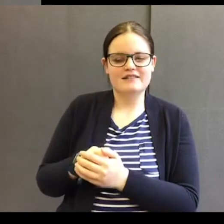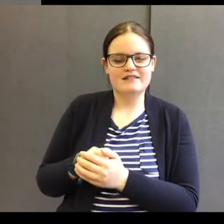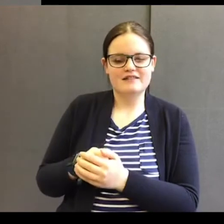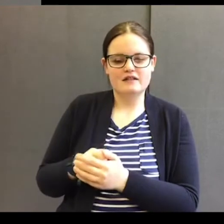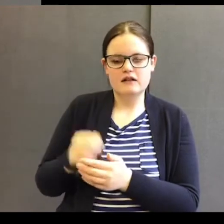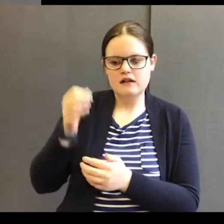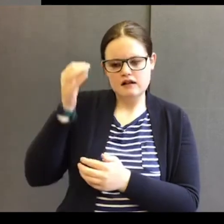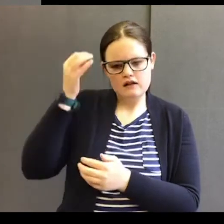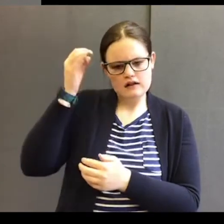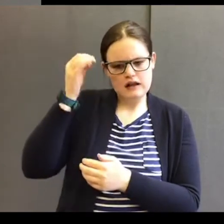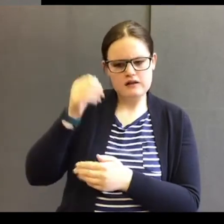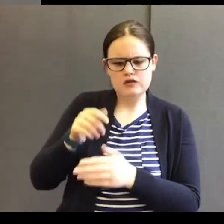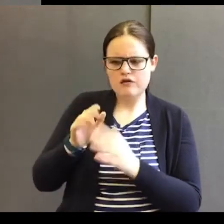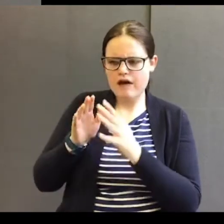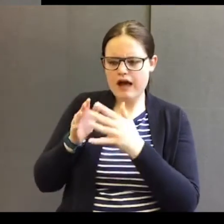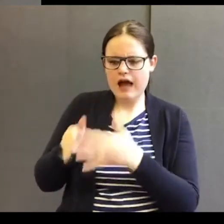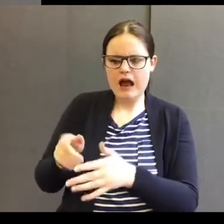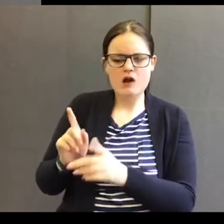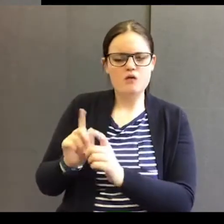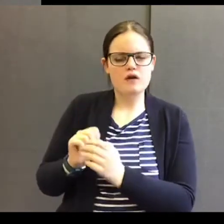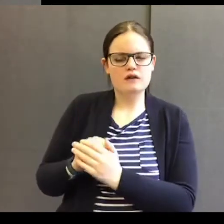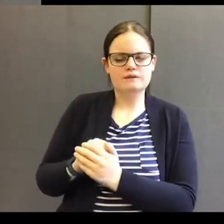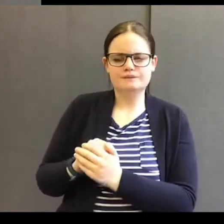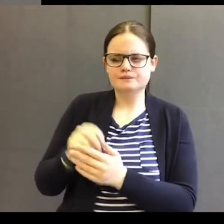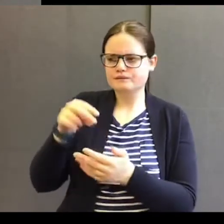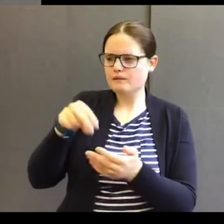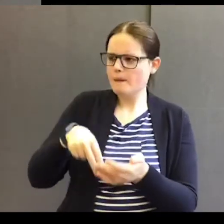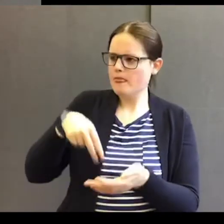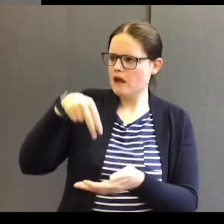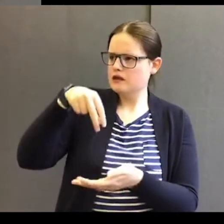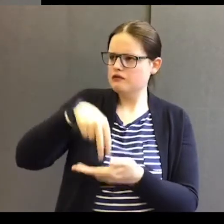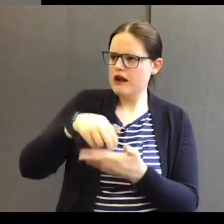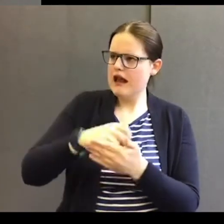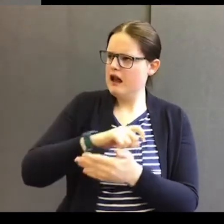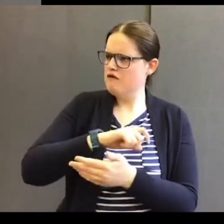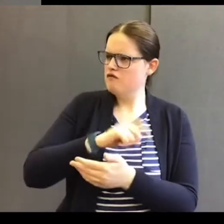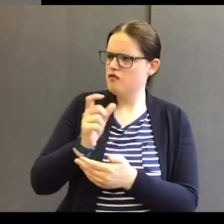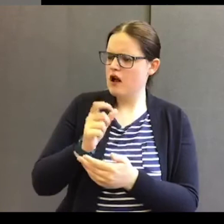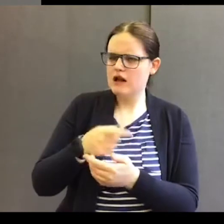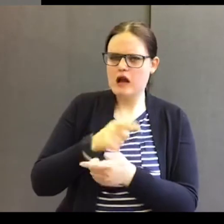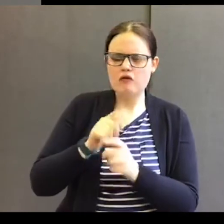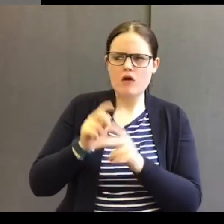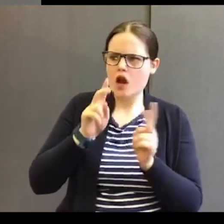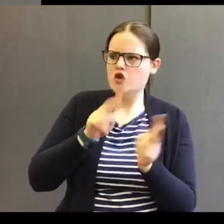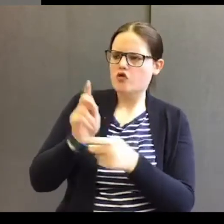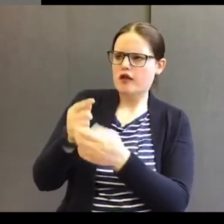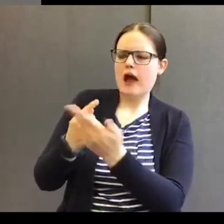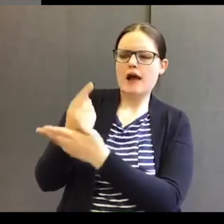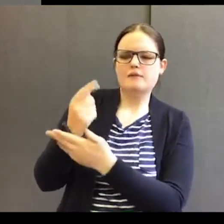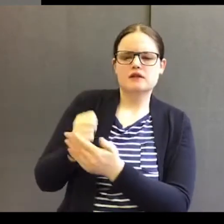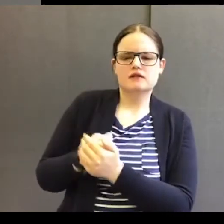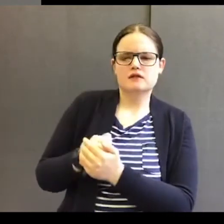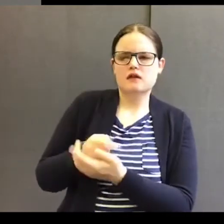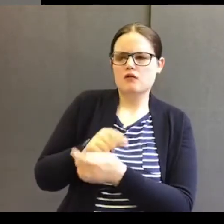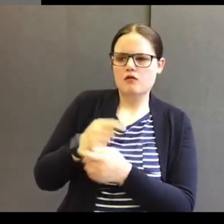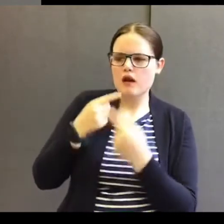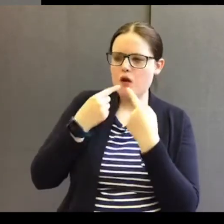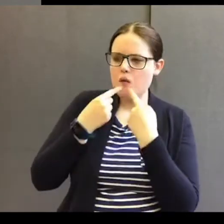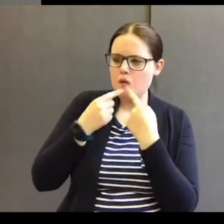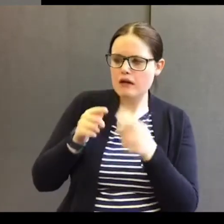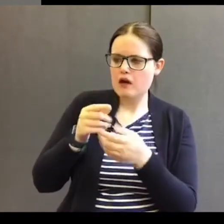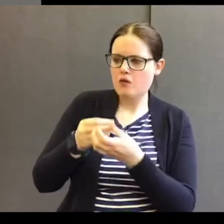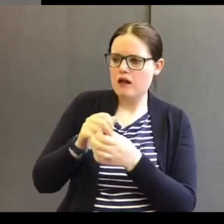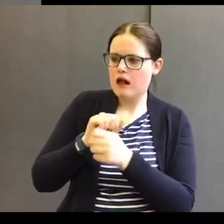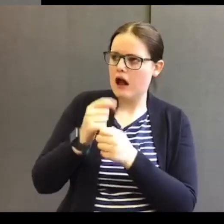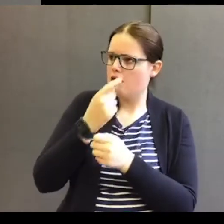again what the Sadducees hated. Resurrection in Christ. We saw it.